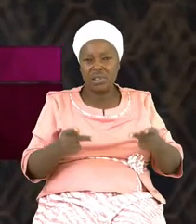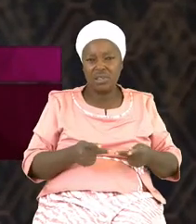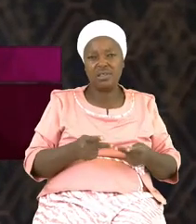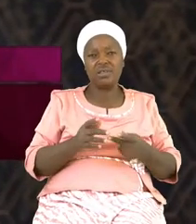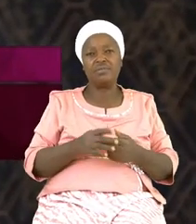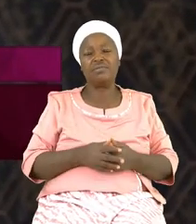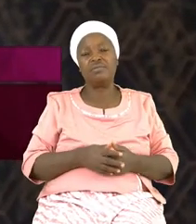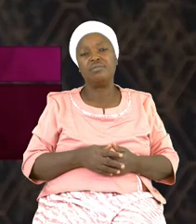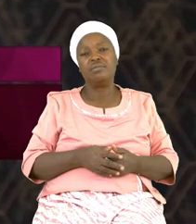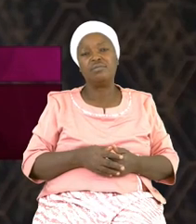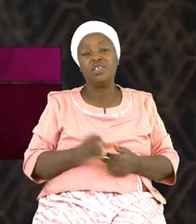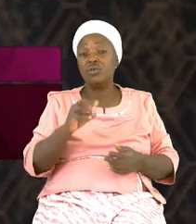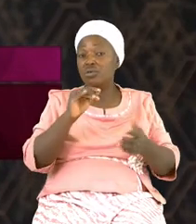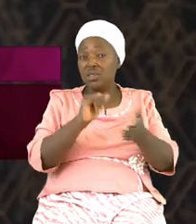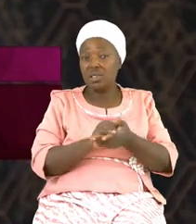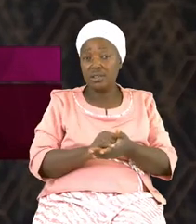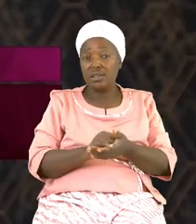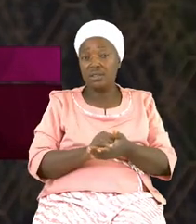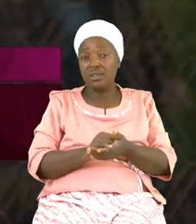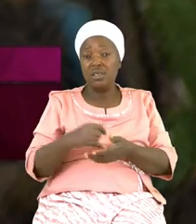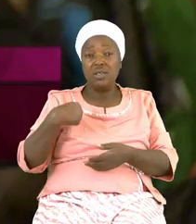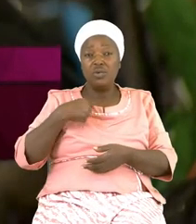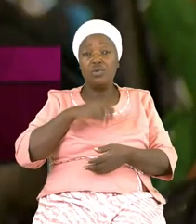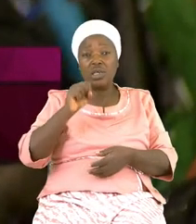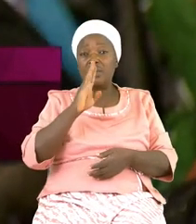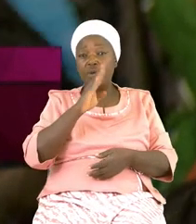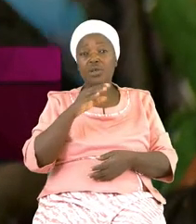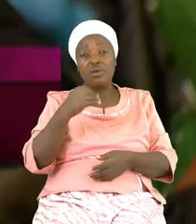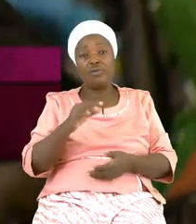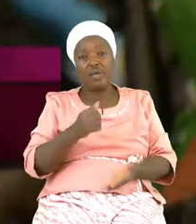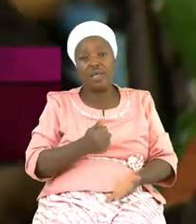so that we'll be of further help to you.